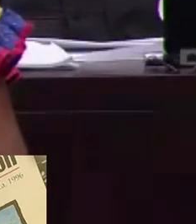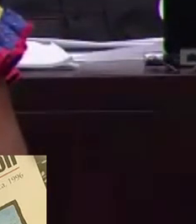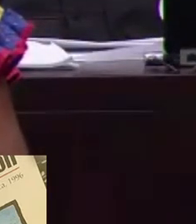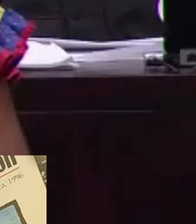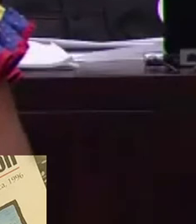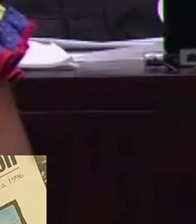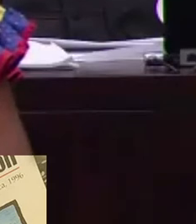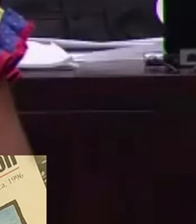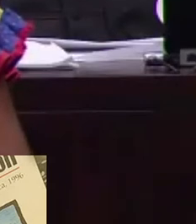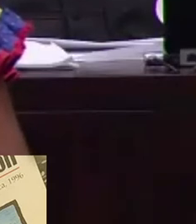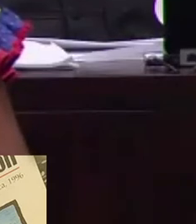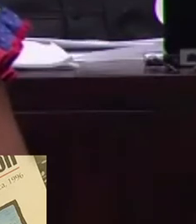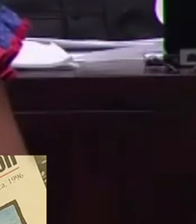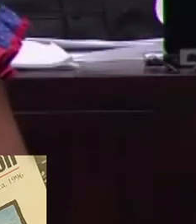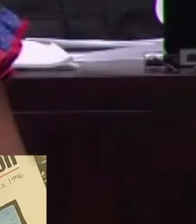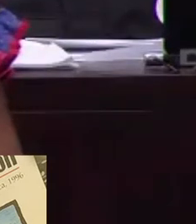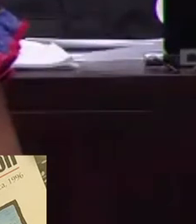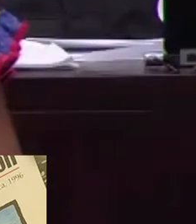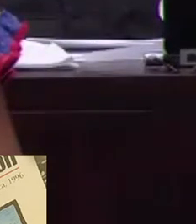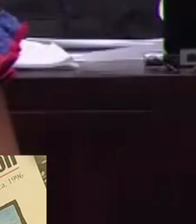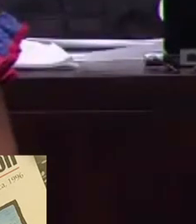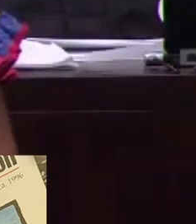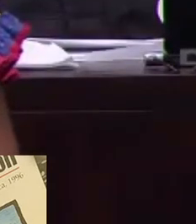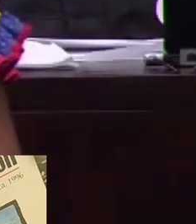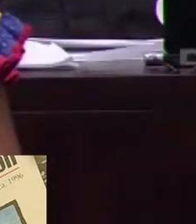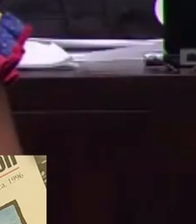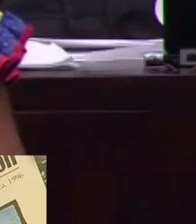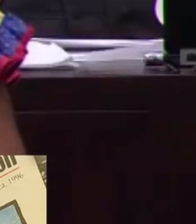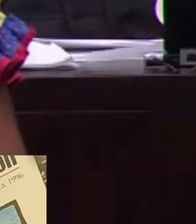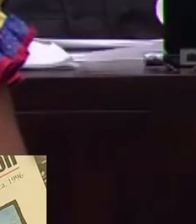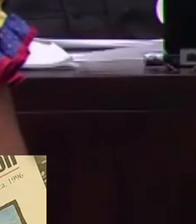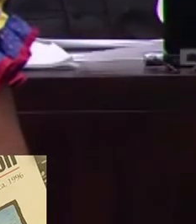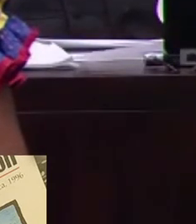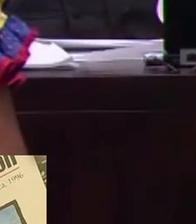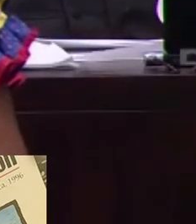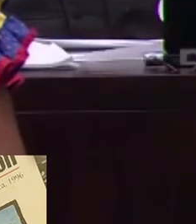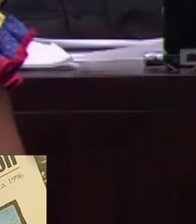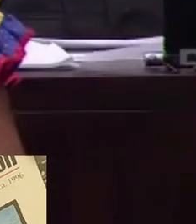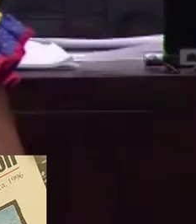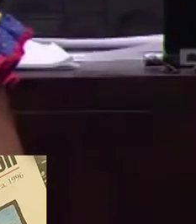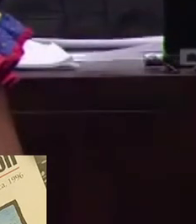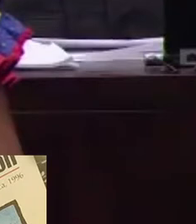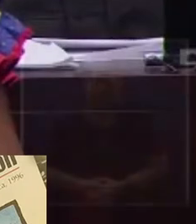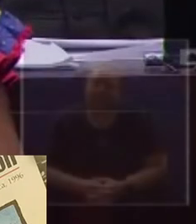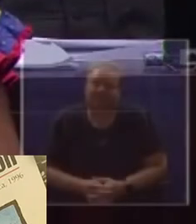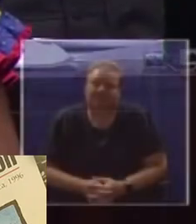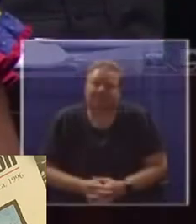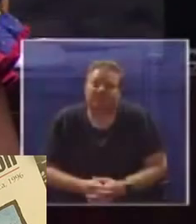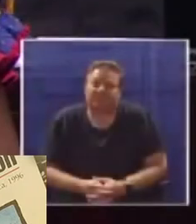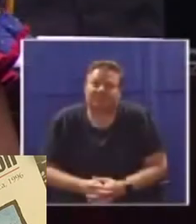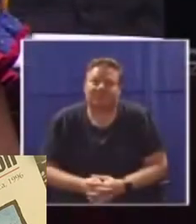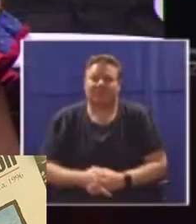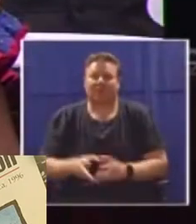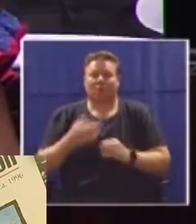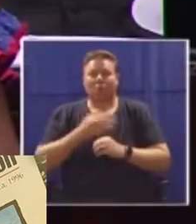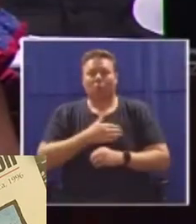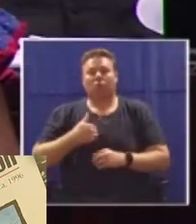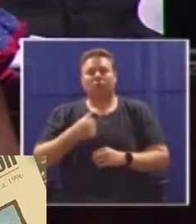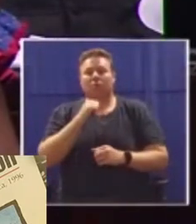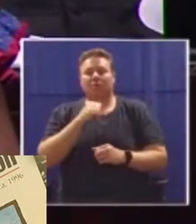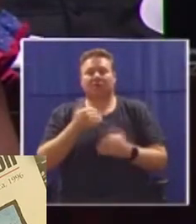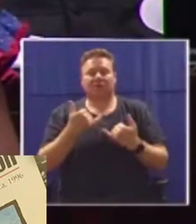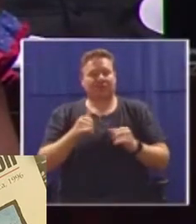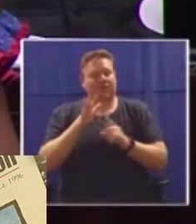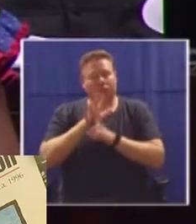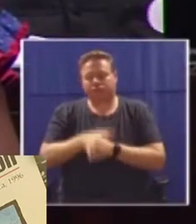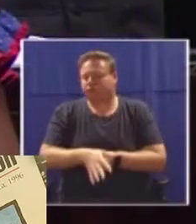the ANC policies and internationally. Despite the progress, women remain undeprived and